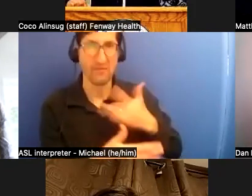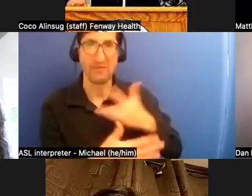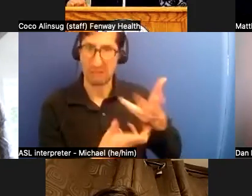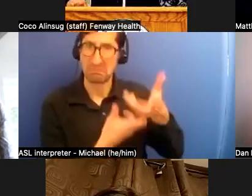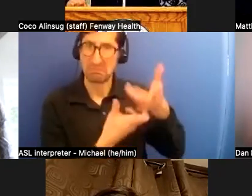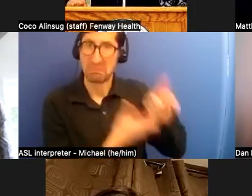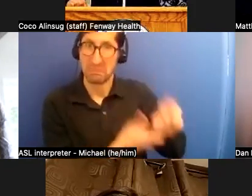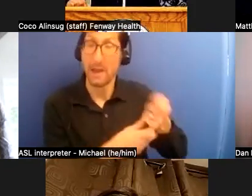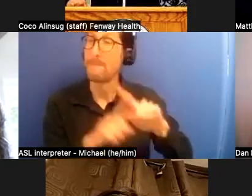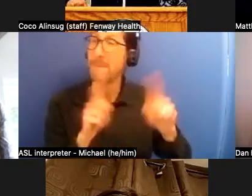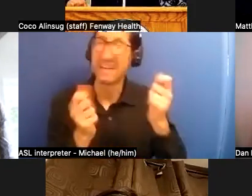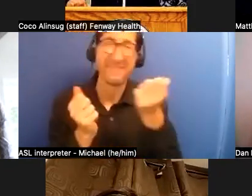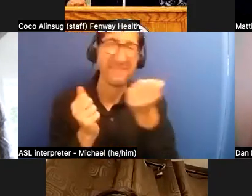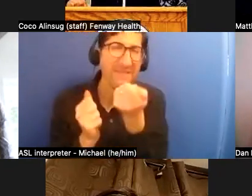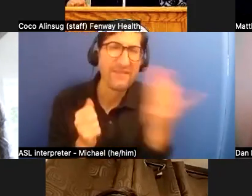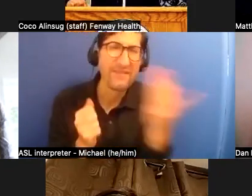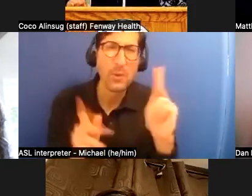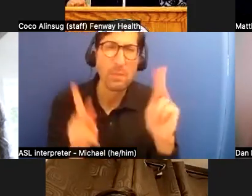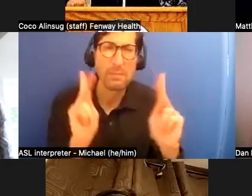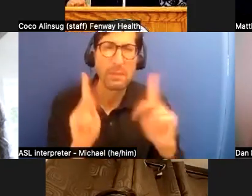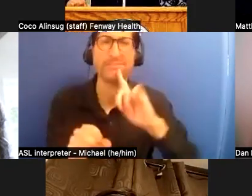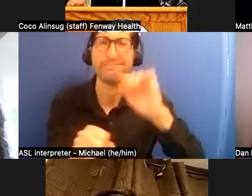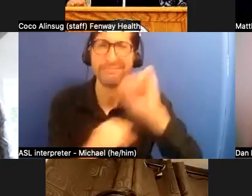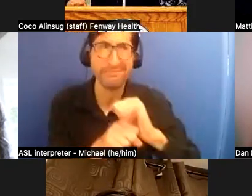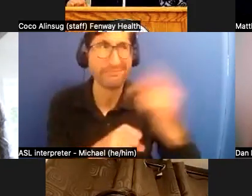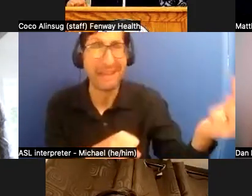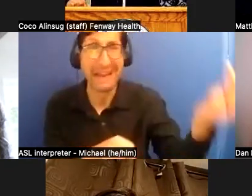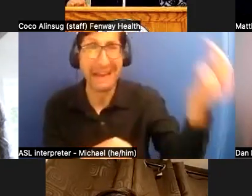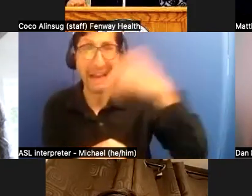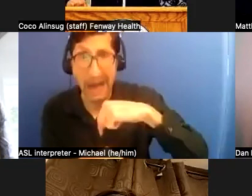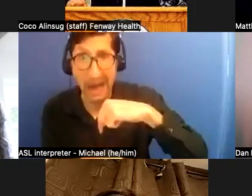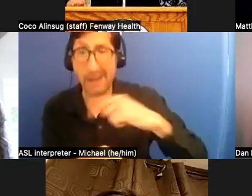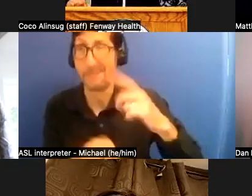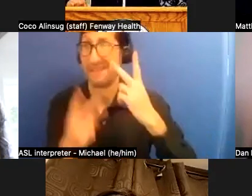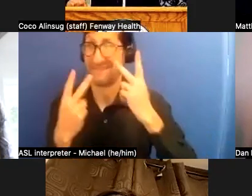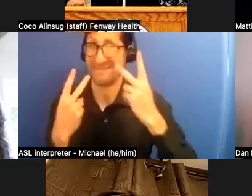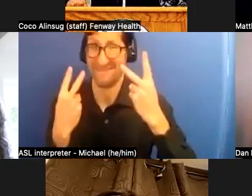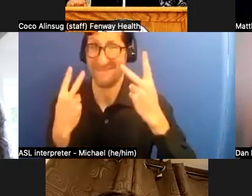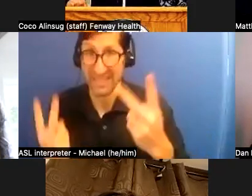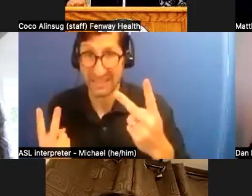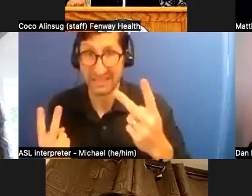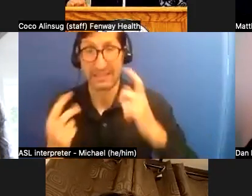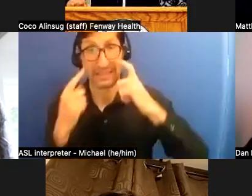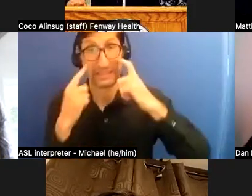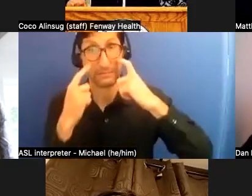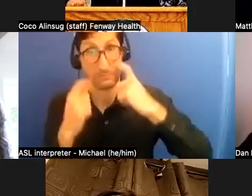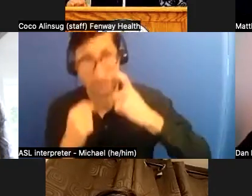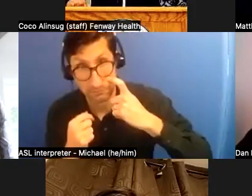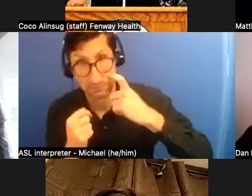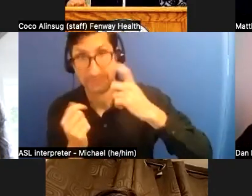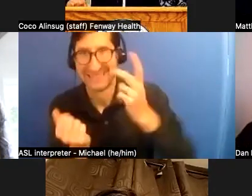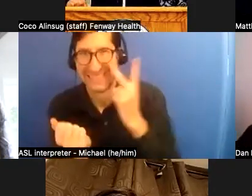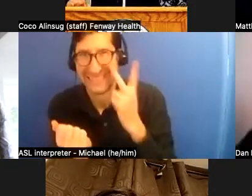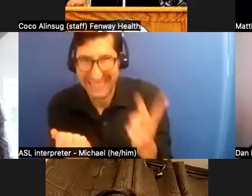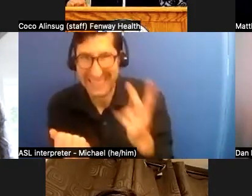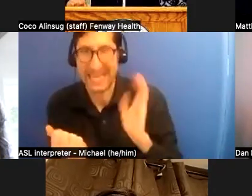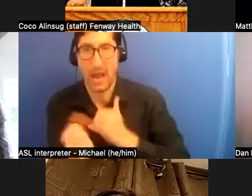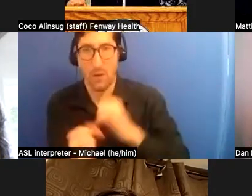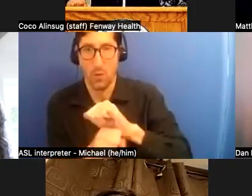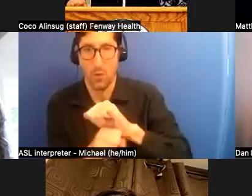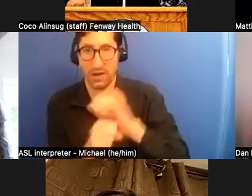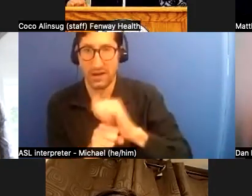and see what it takes to actually operate and facilitate the process we get to do every day. So I just wanted to add